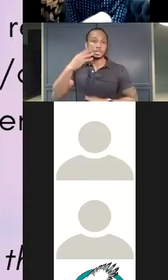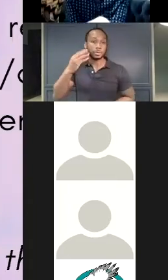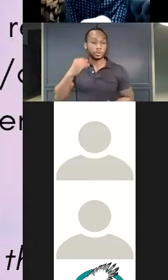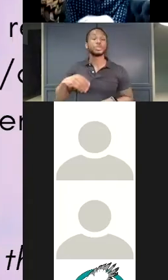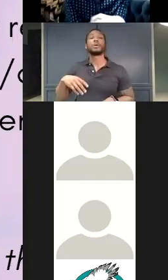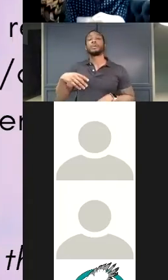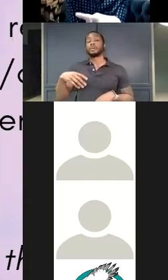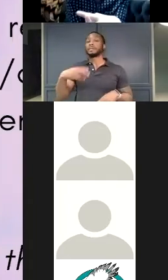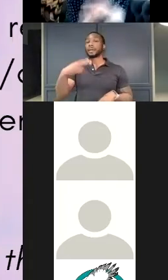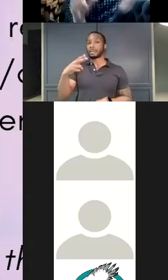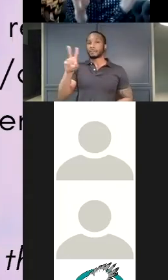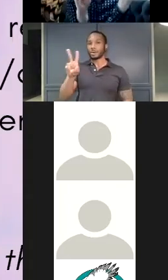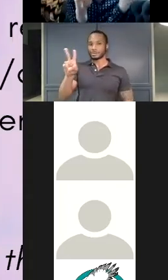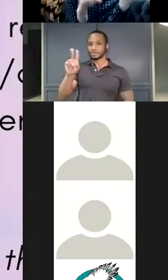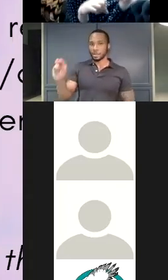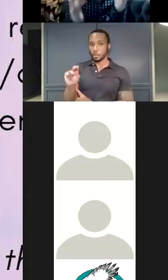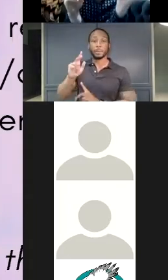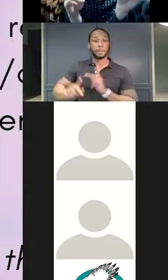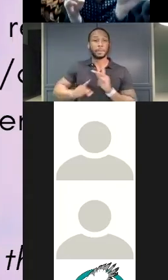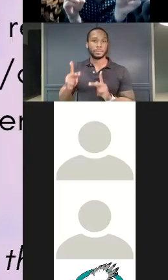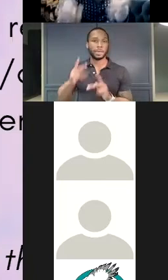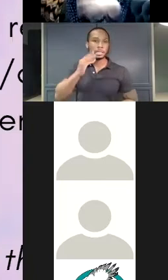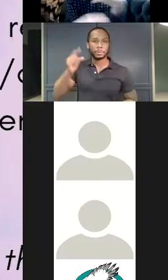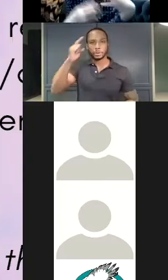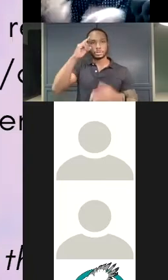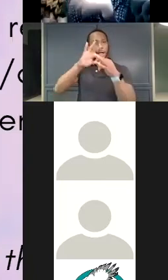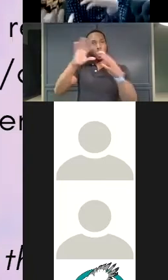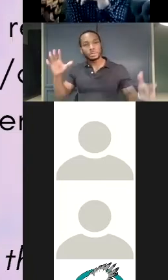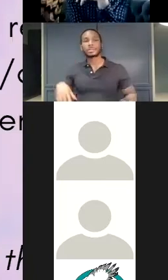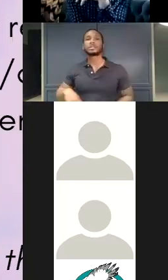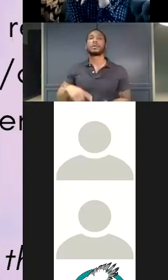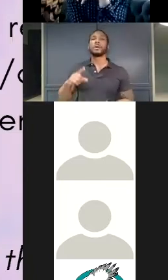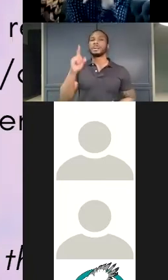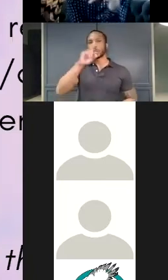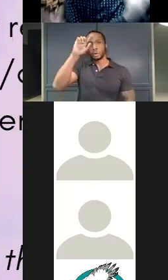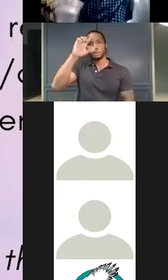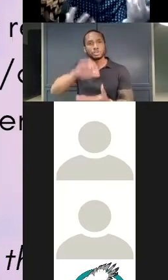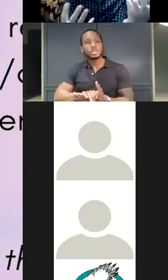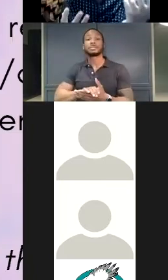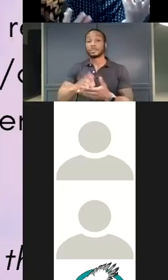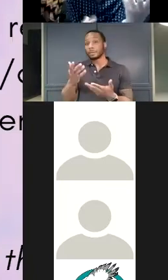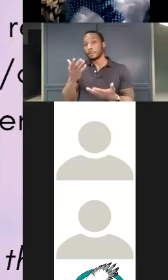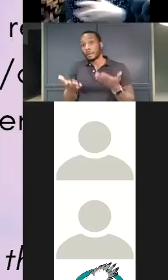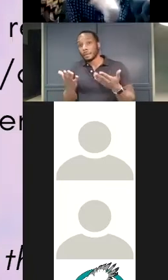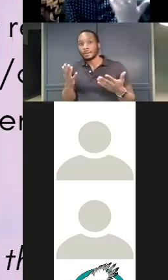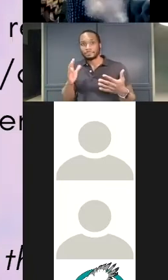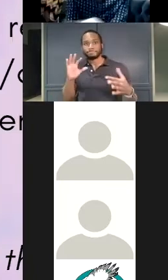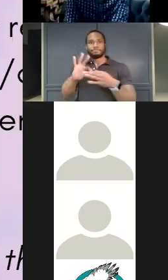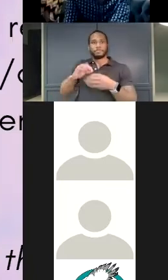who experience psychosis or delusions learn to maybe make friends with